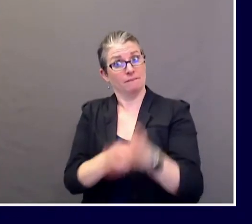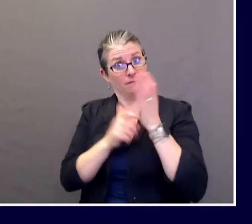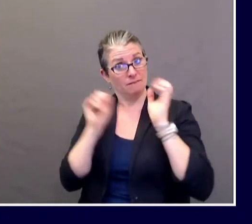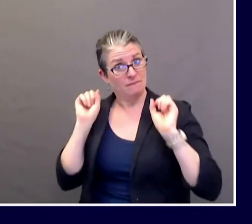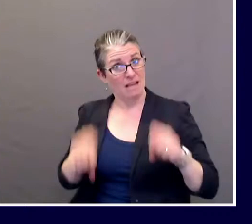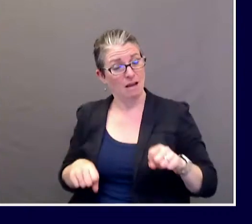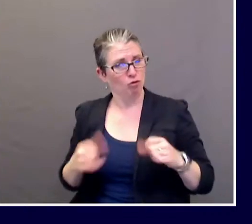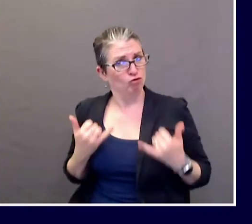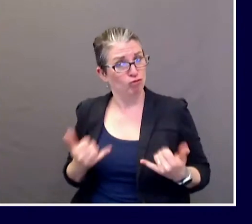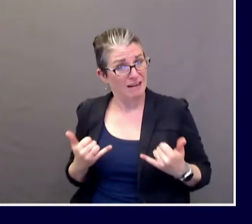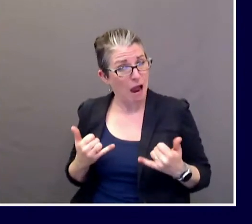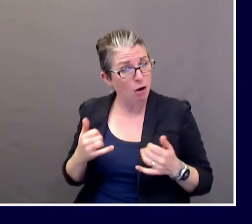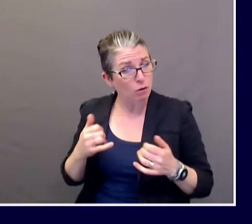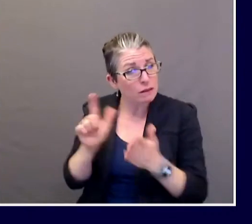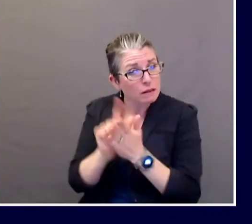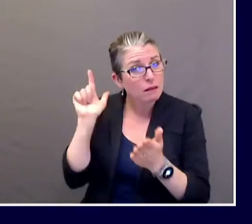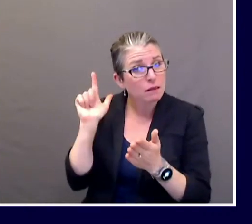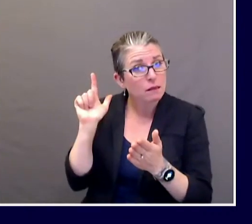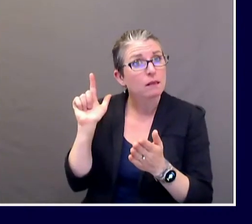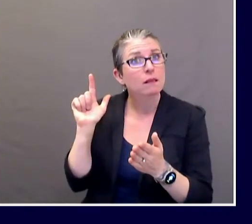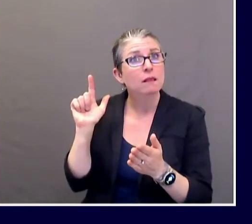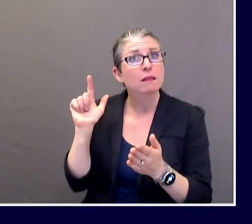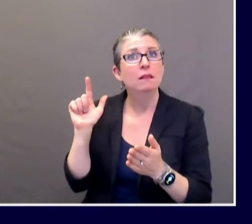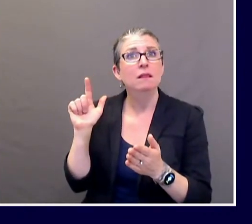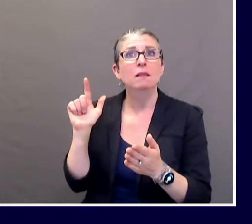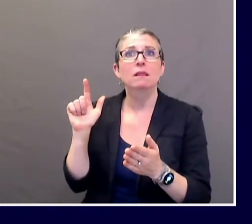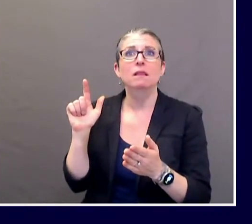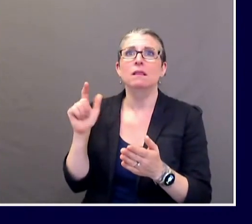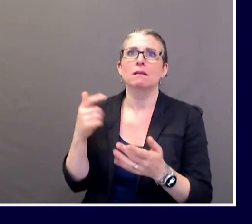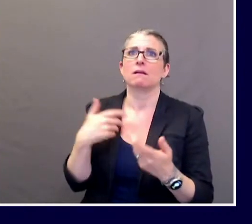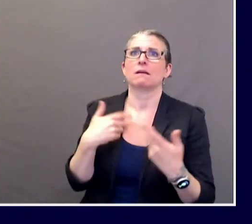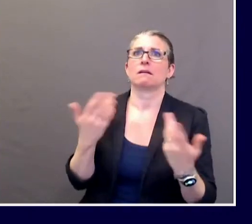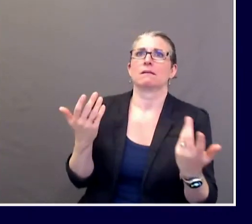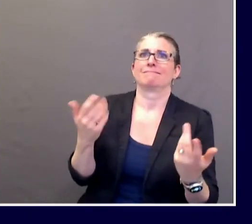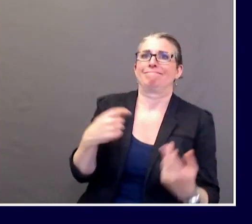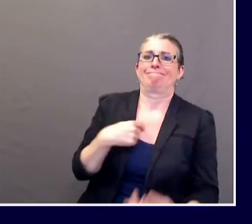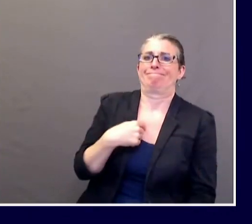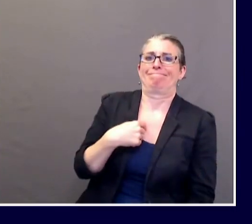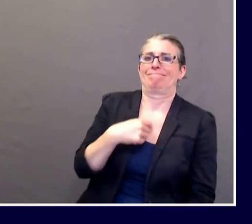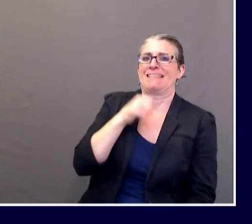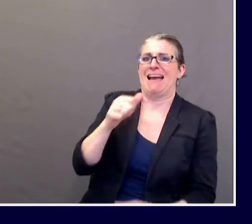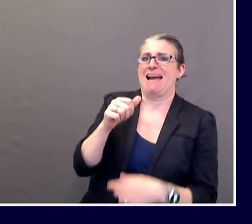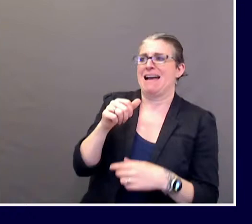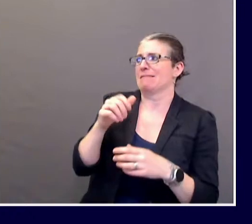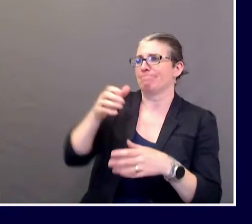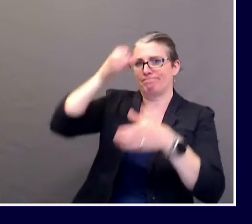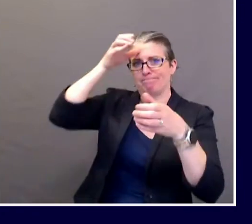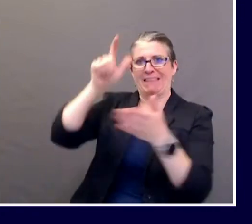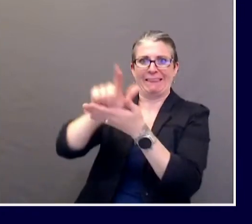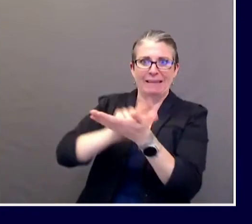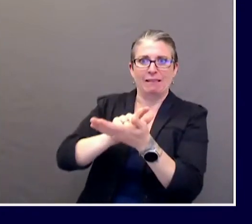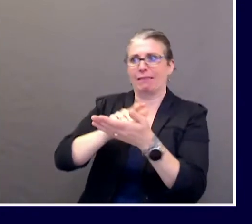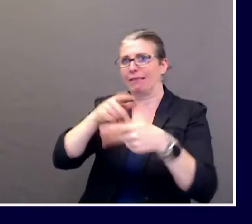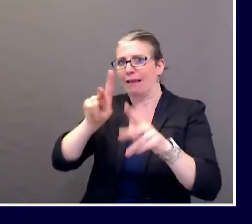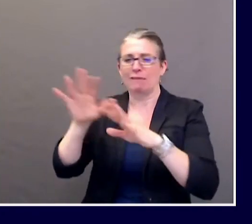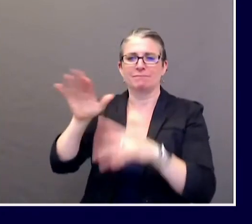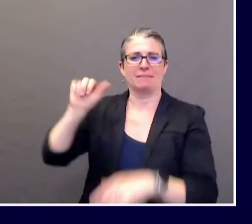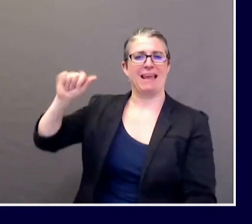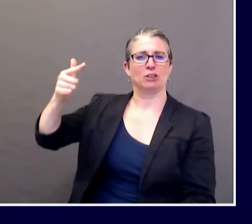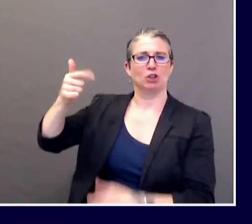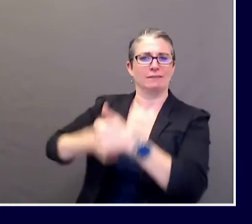would probably have a better sense of that. Yeah, Okay. and I will just answer that question. I think the answer is it is not illegal in the state of Maine